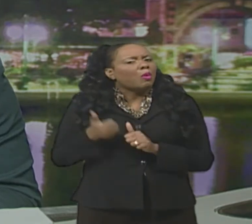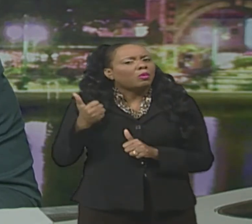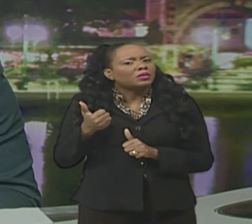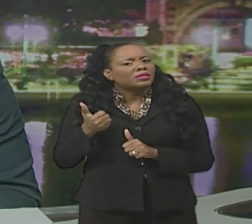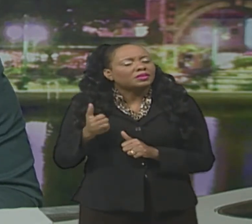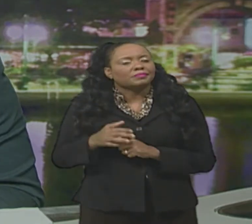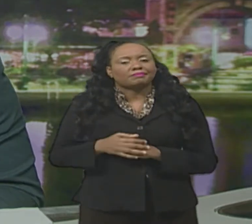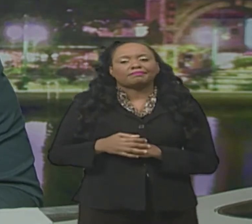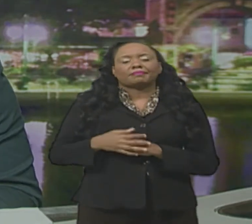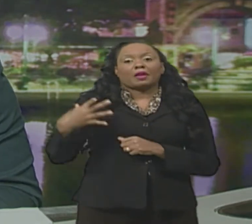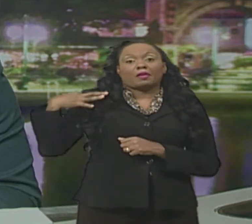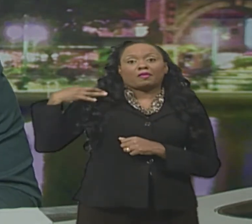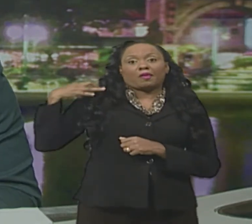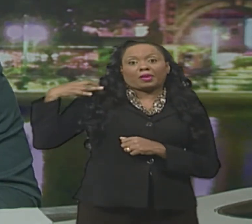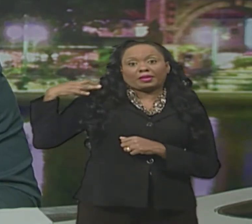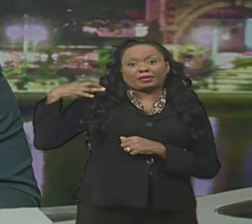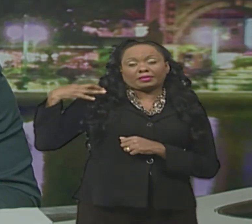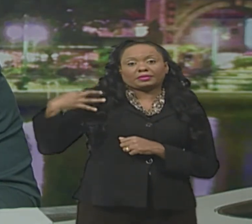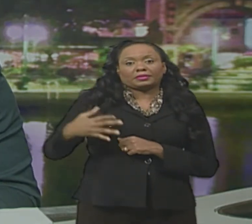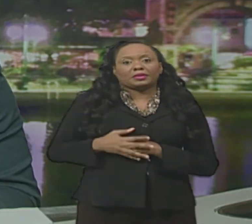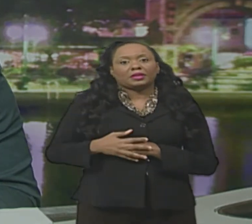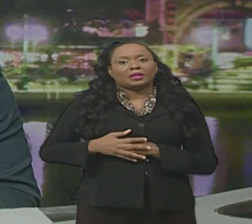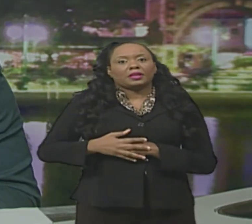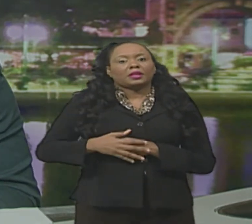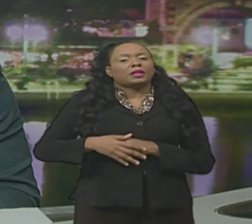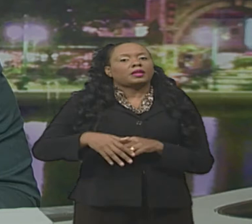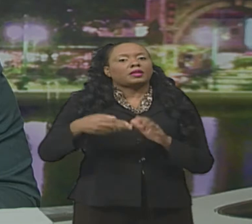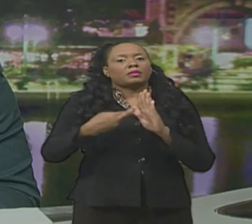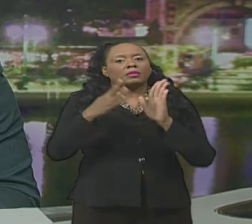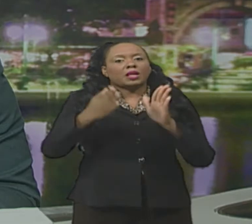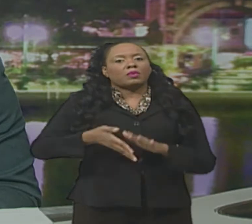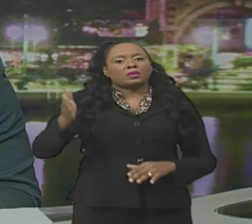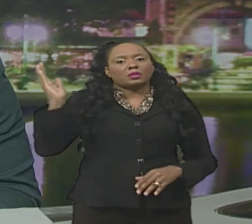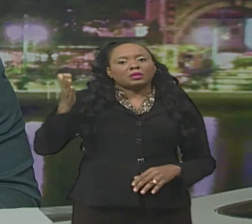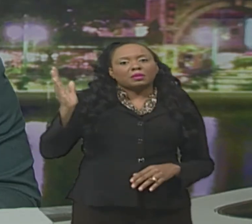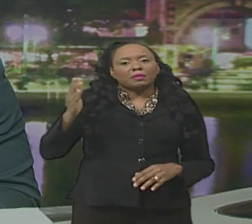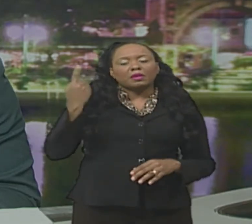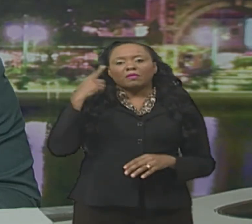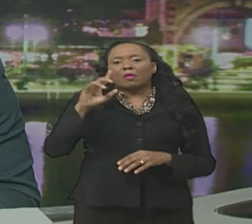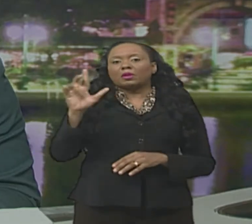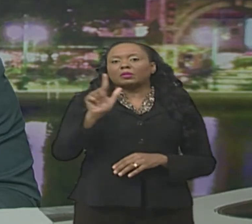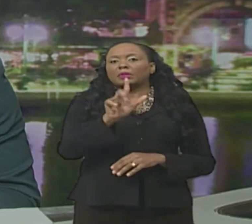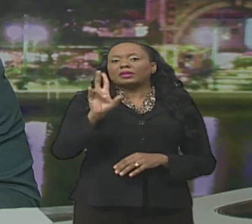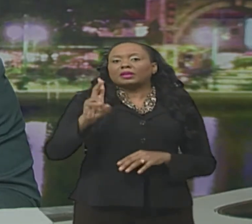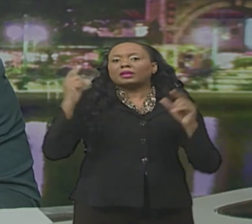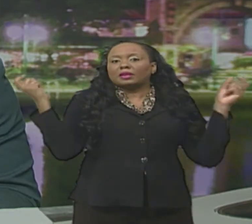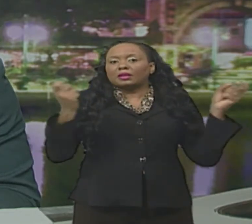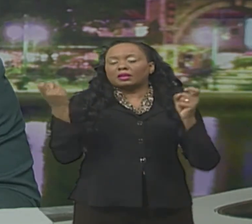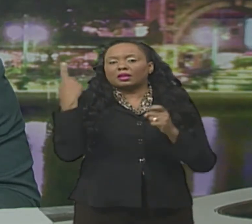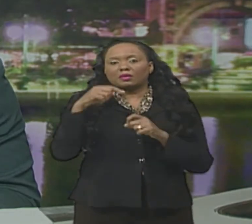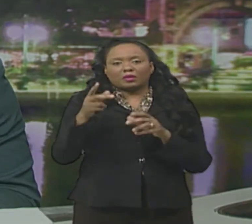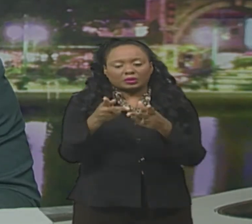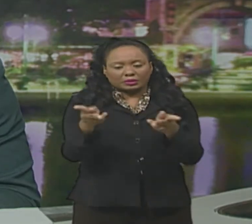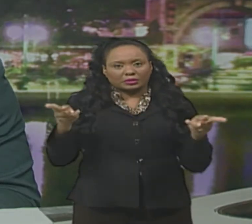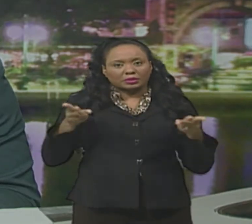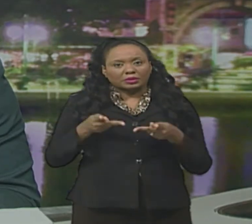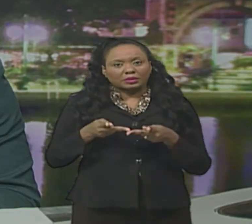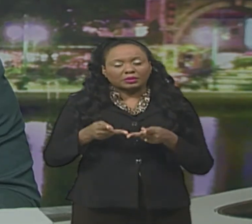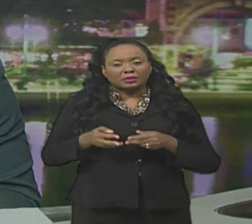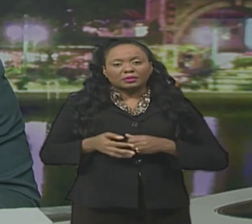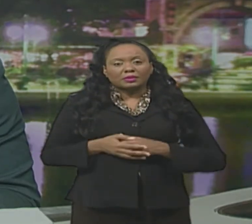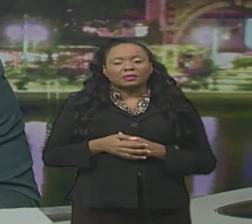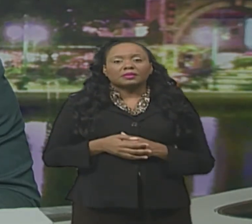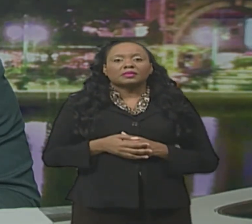Judith Gittins. She was speaking at an open day and fundraiser in celebration of the 27th anniversary of the facility.